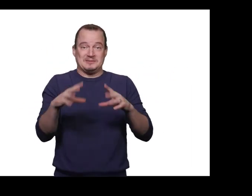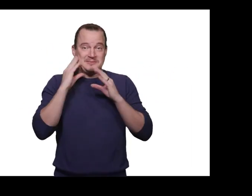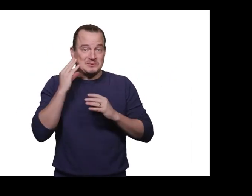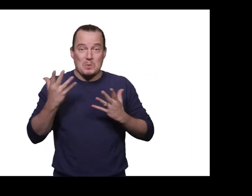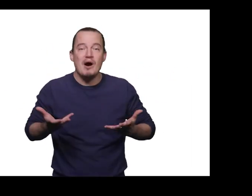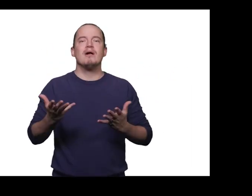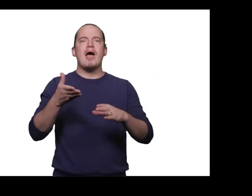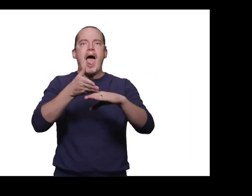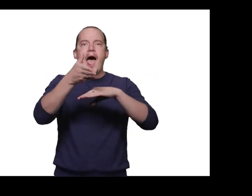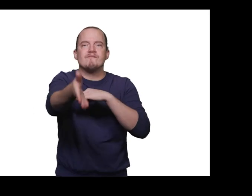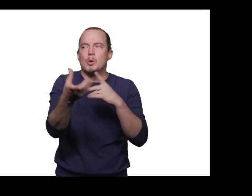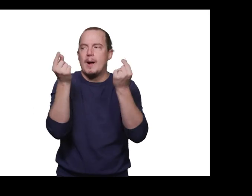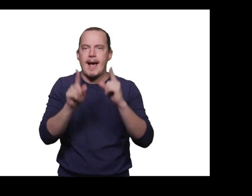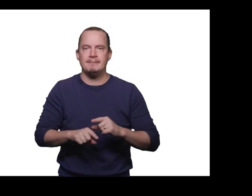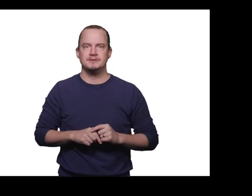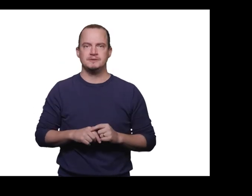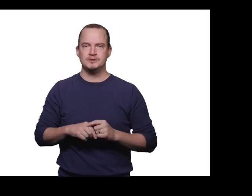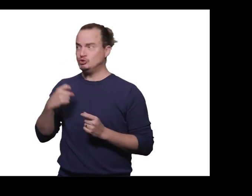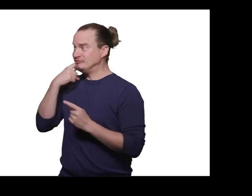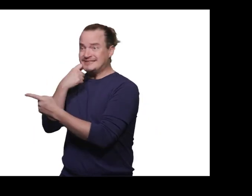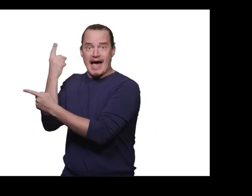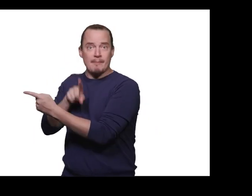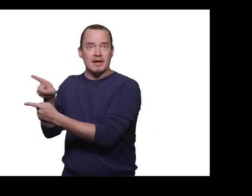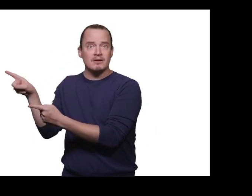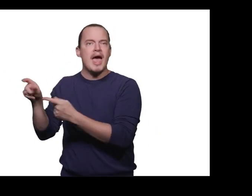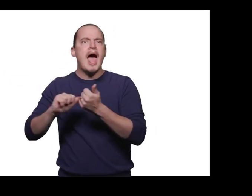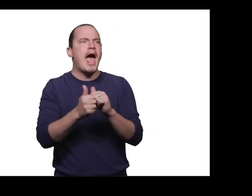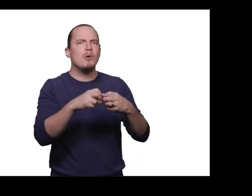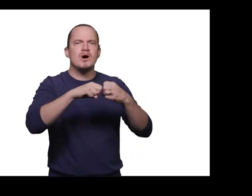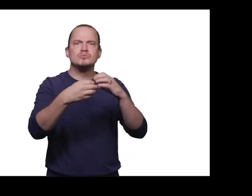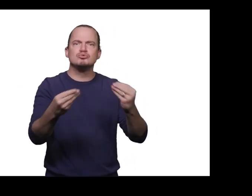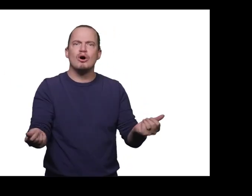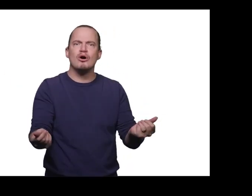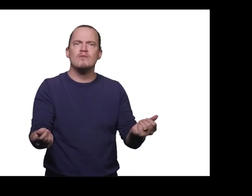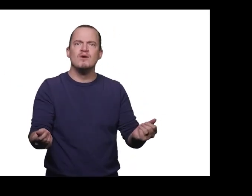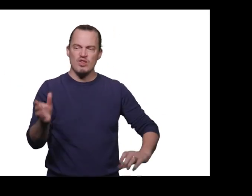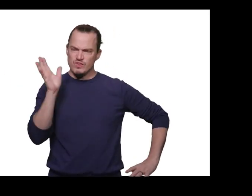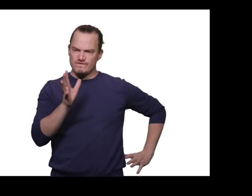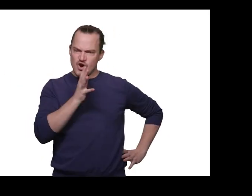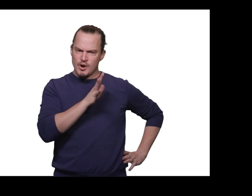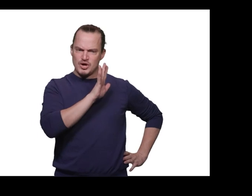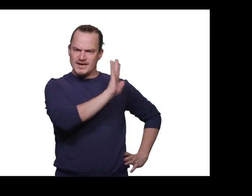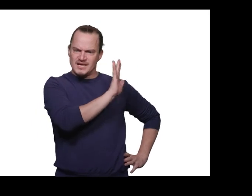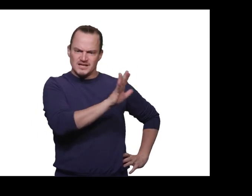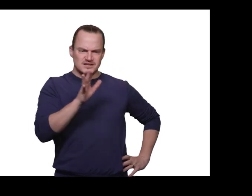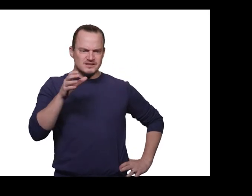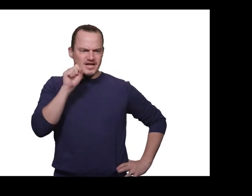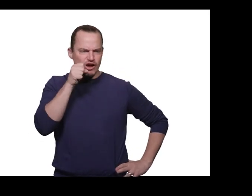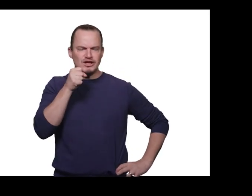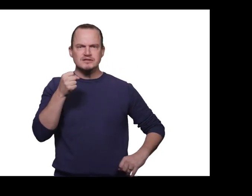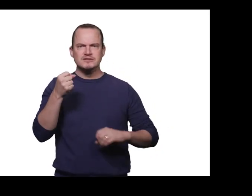what happens after. How we can problem solve this challenge of the farmer's